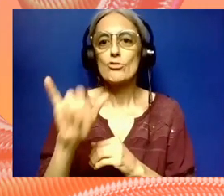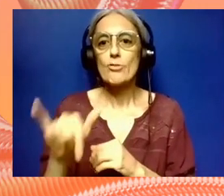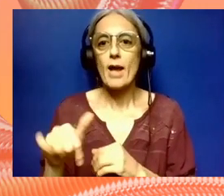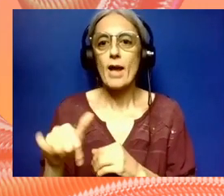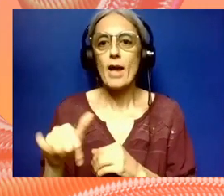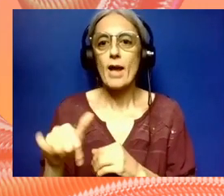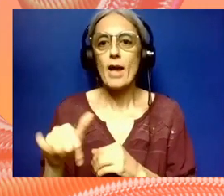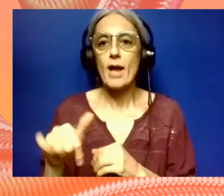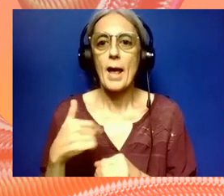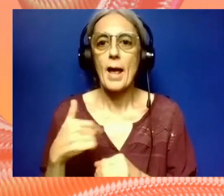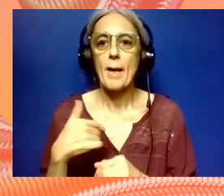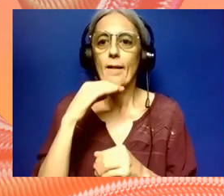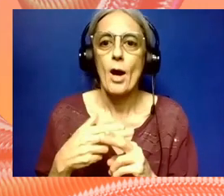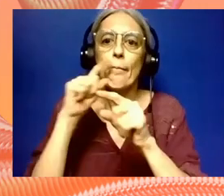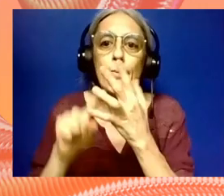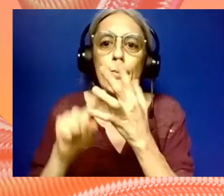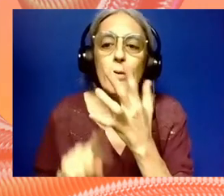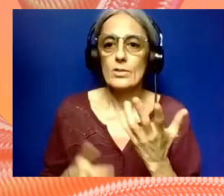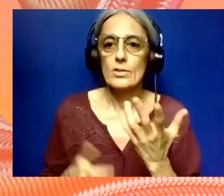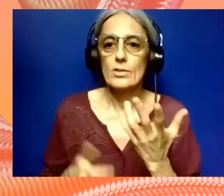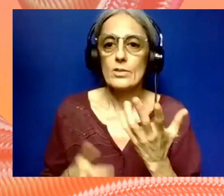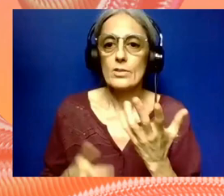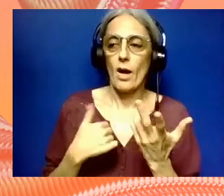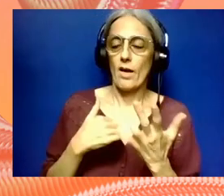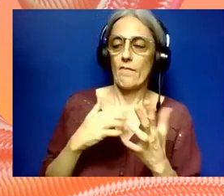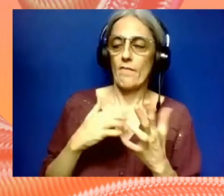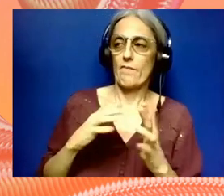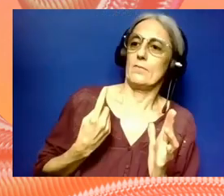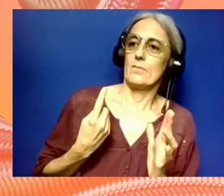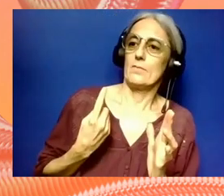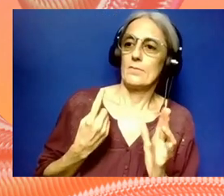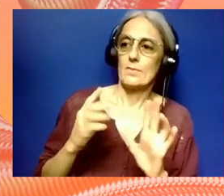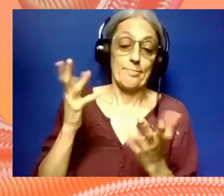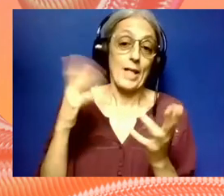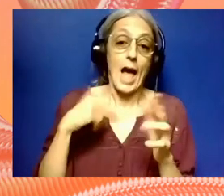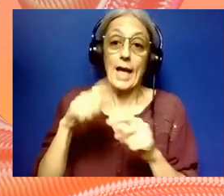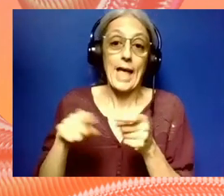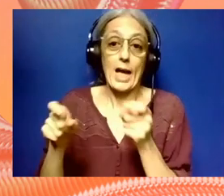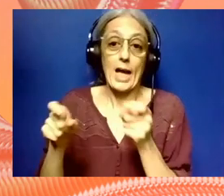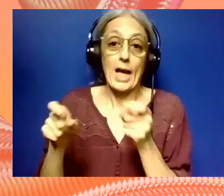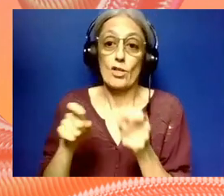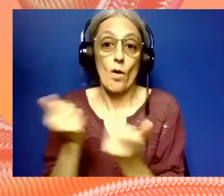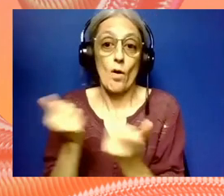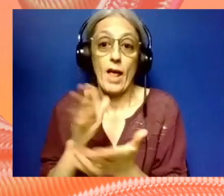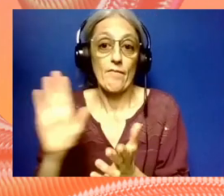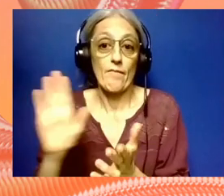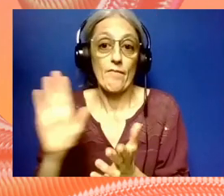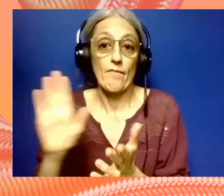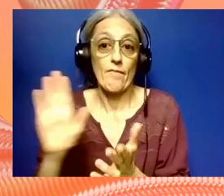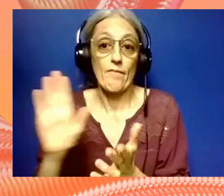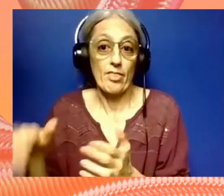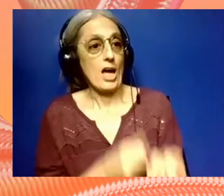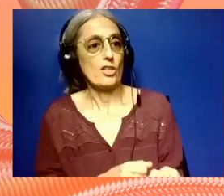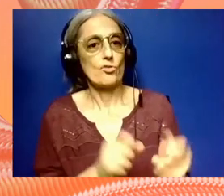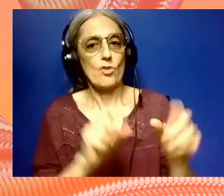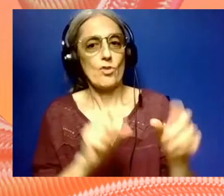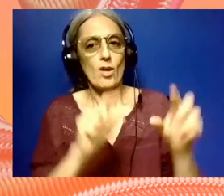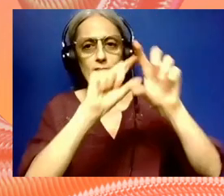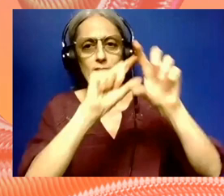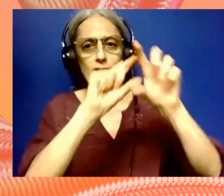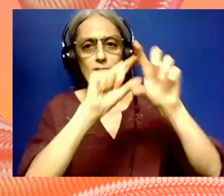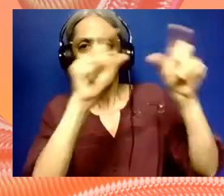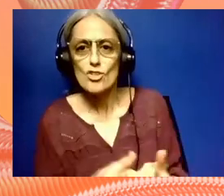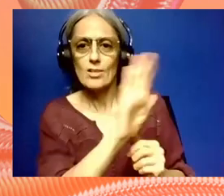like I need to control everything, learning how to trust the technology of a reading and the structure of a chart